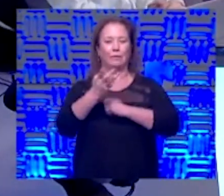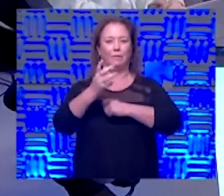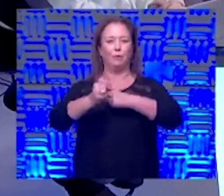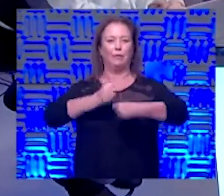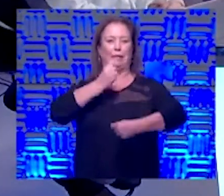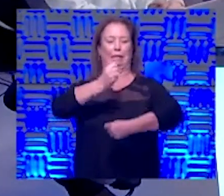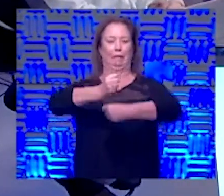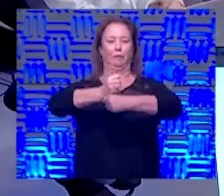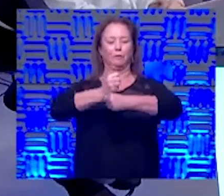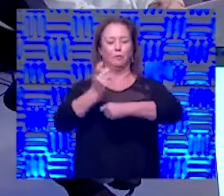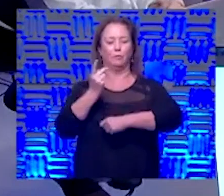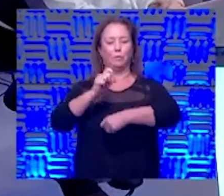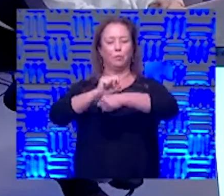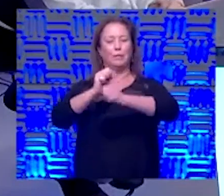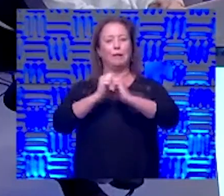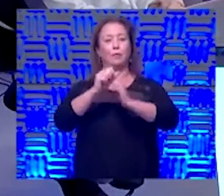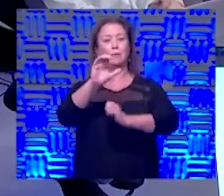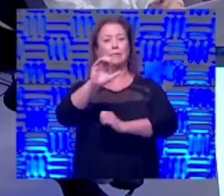fibrosis and